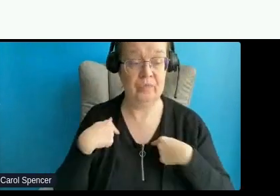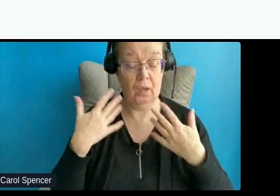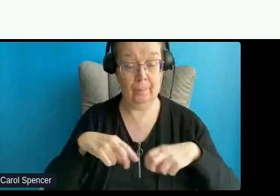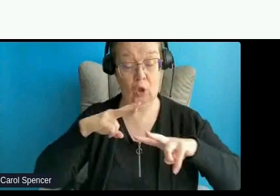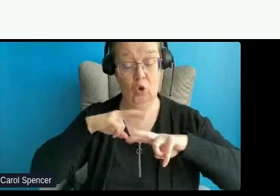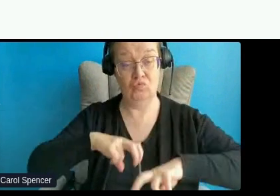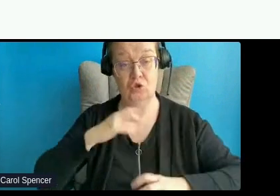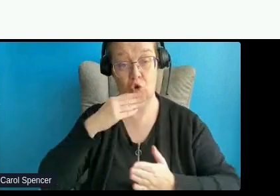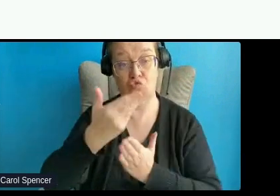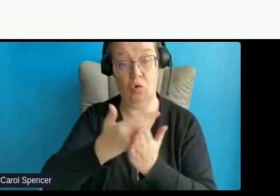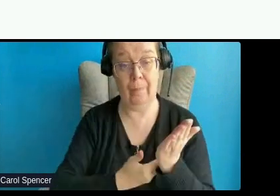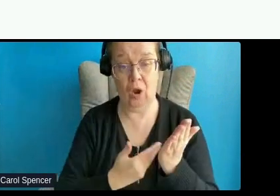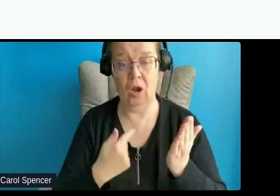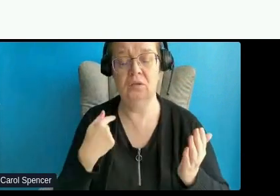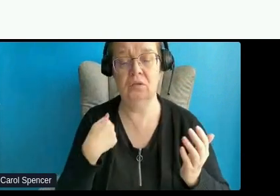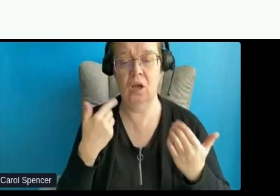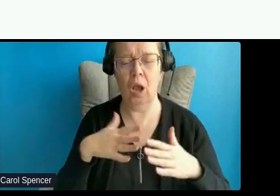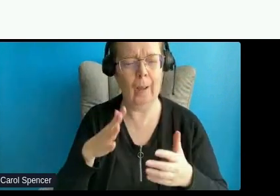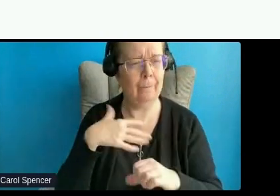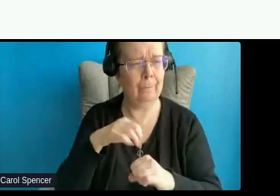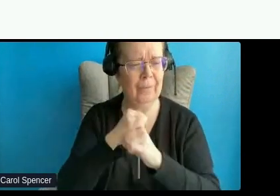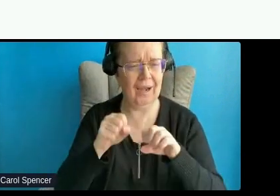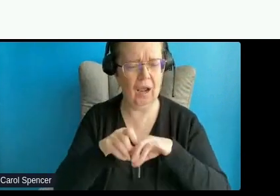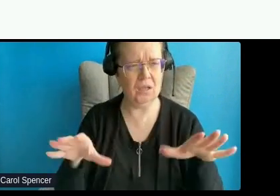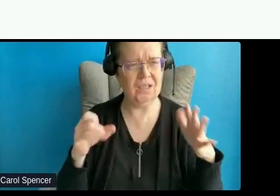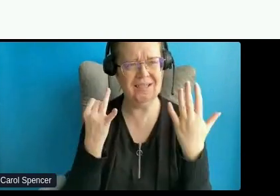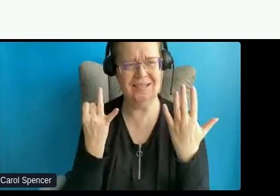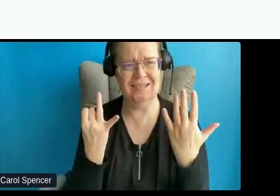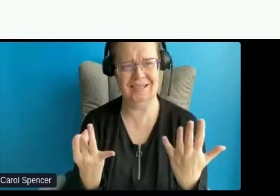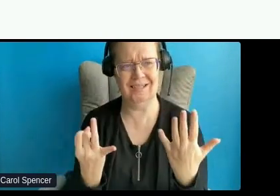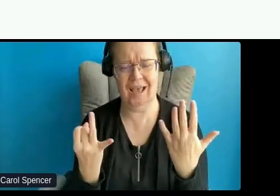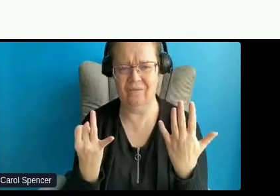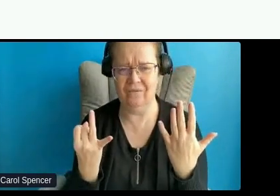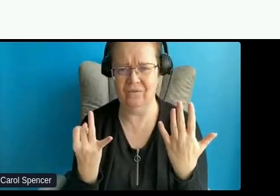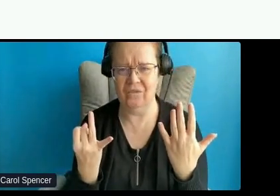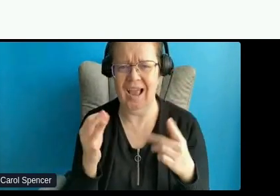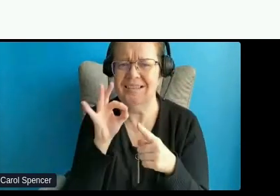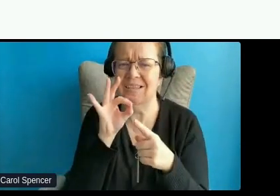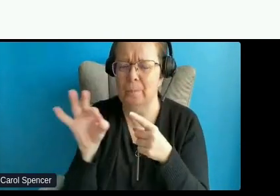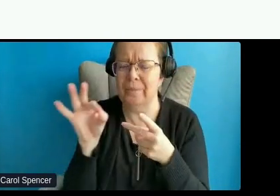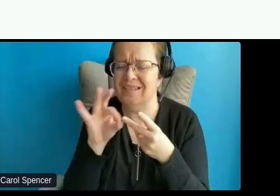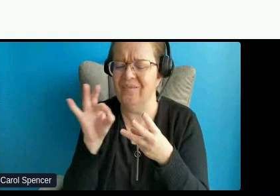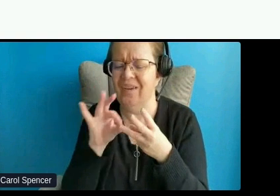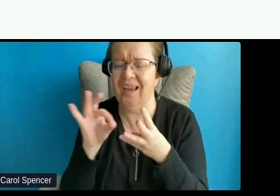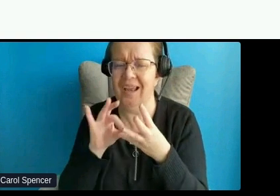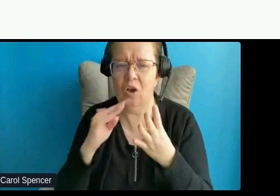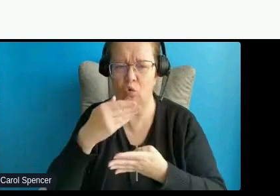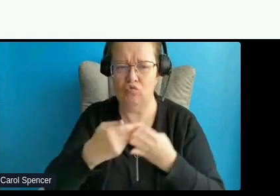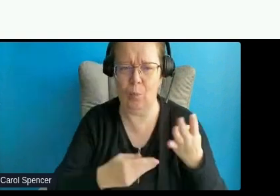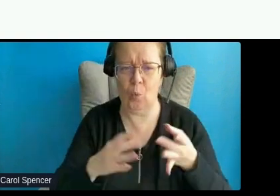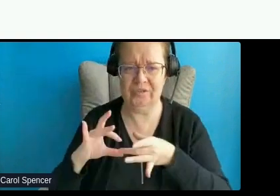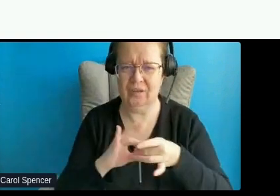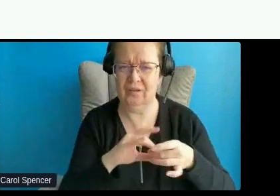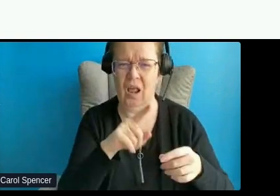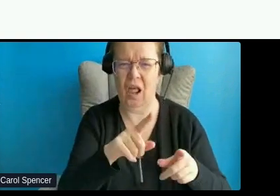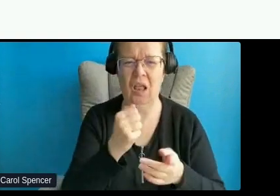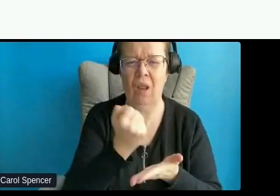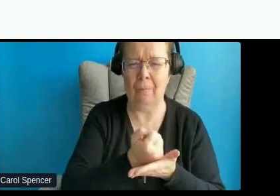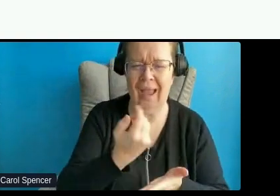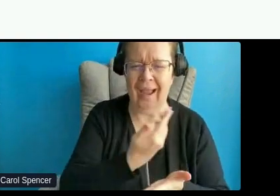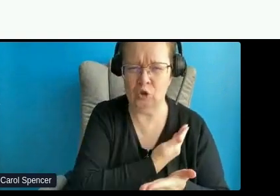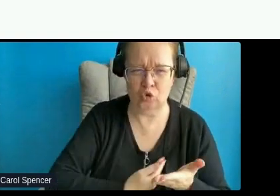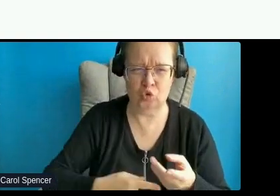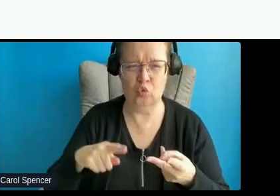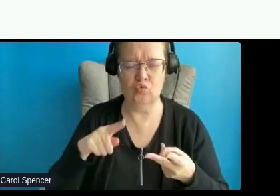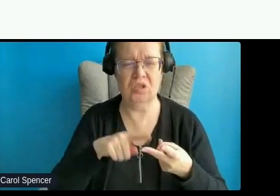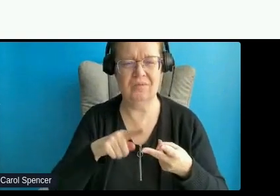came out in 8 parts, and we also published 7 sector-specific reports. And those covered banking and insurance, days